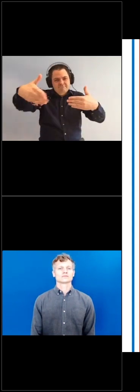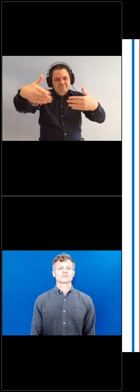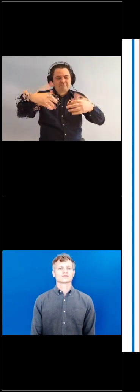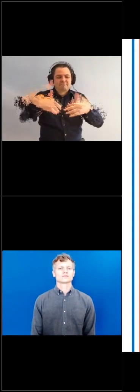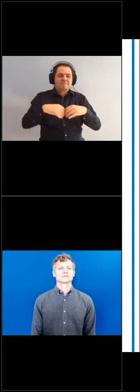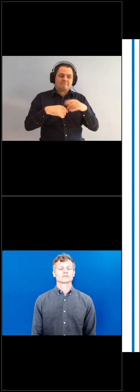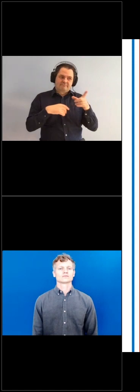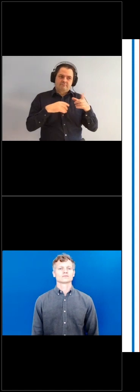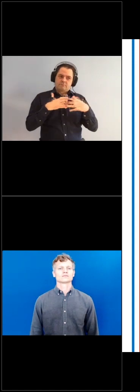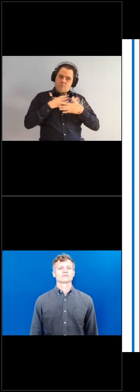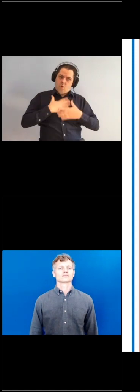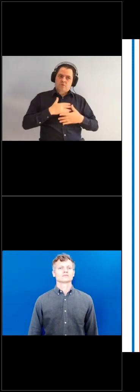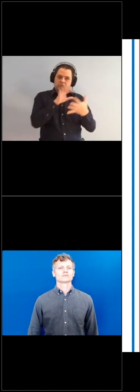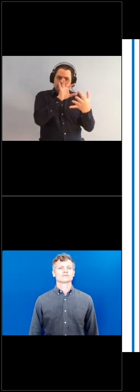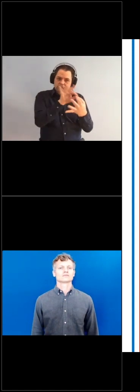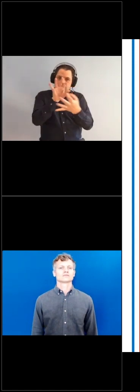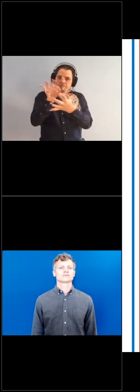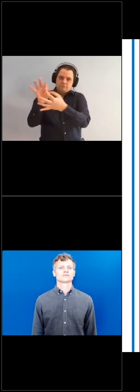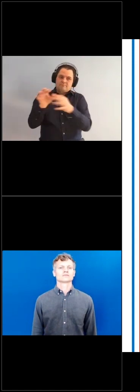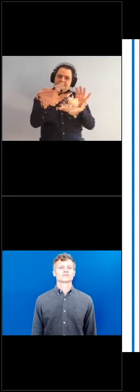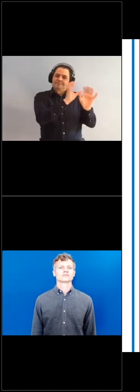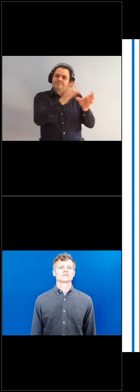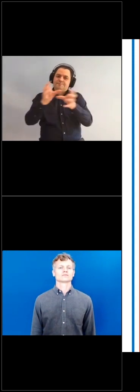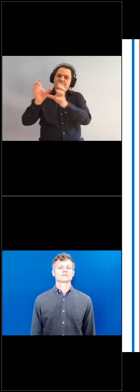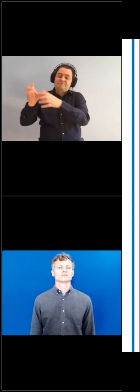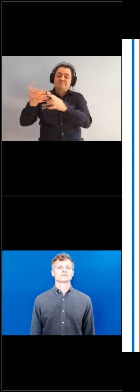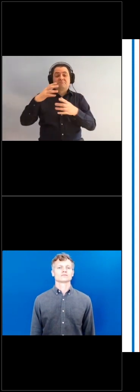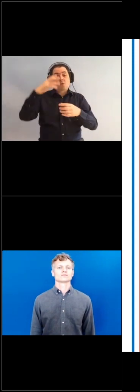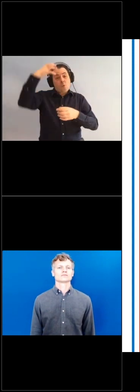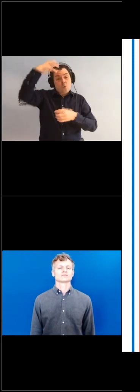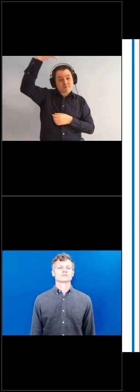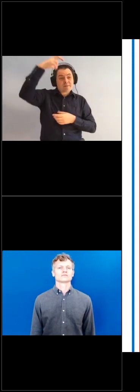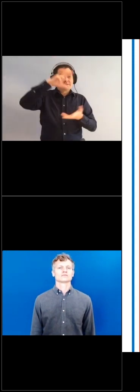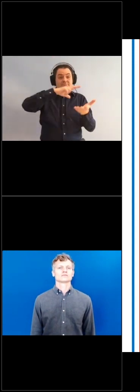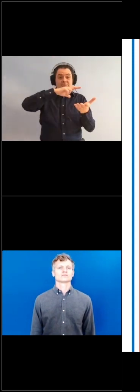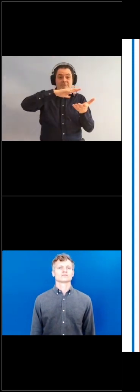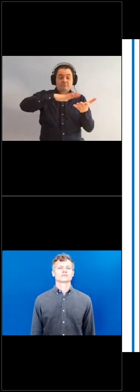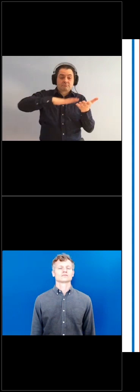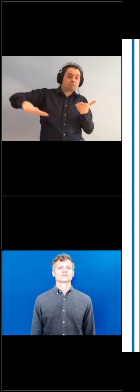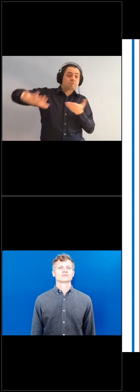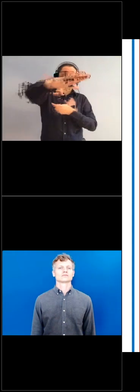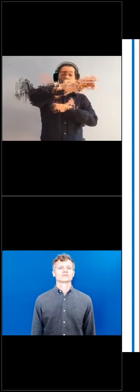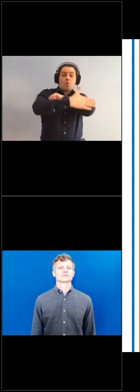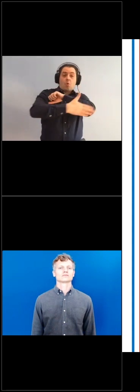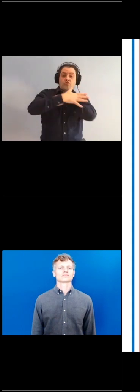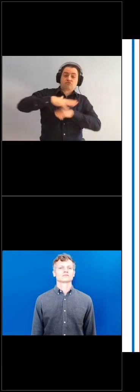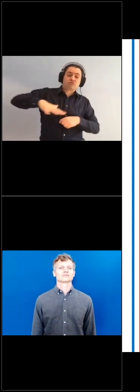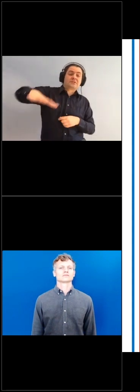different actors, working at local and national levels to reach out to persons with disabilities and their families. This to ensure